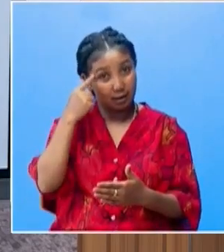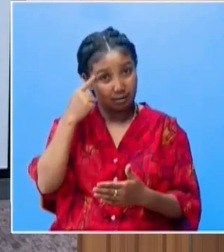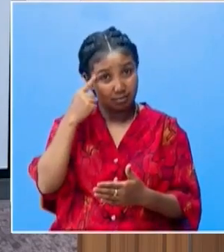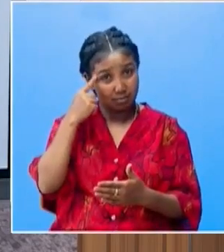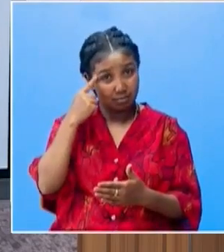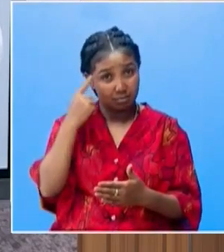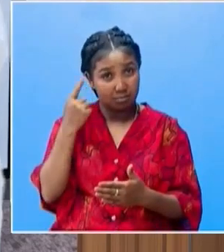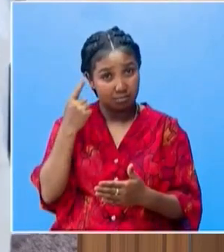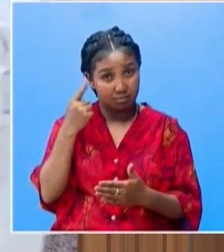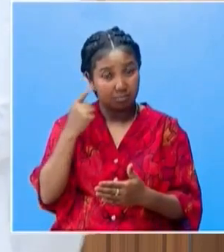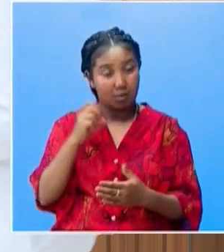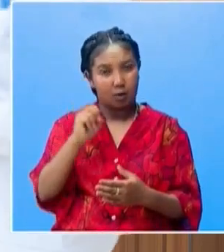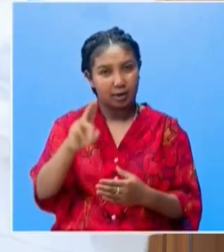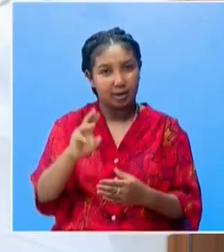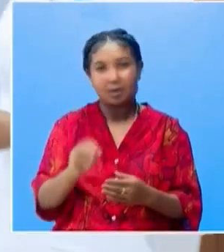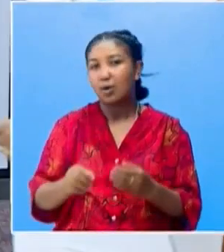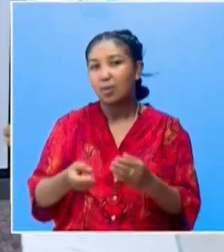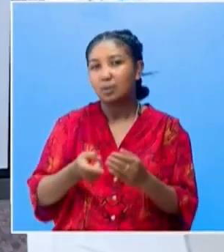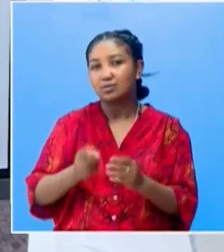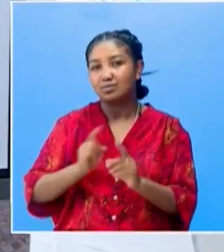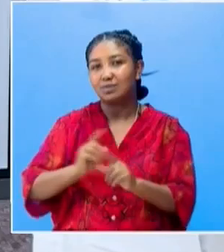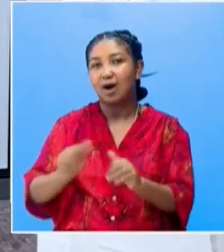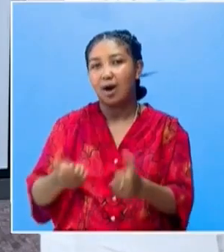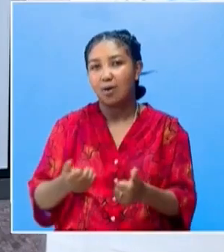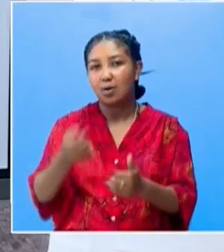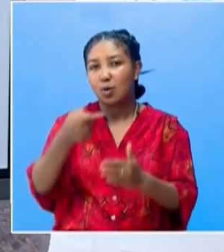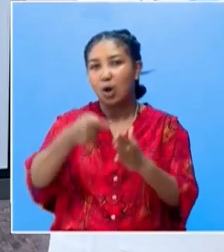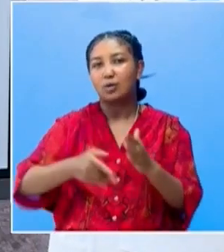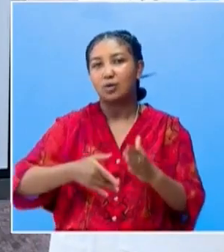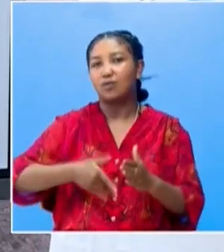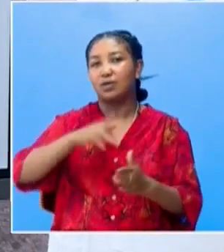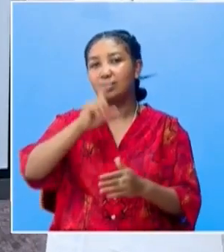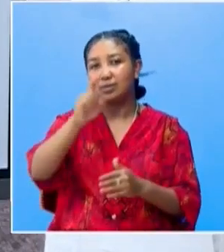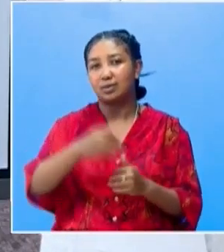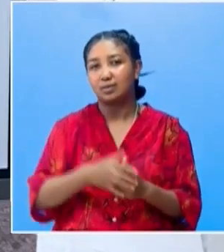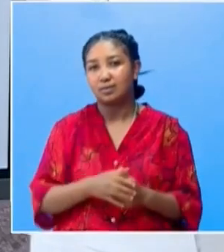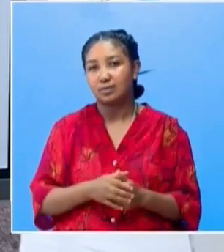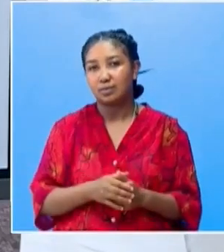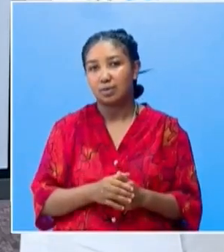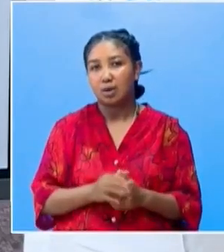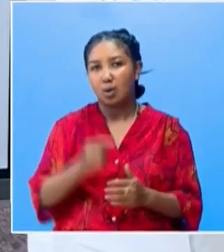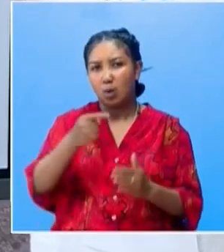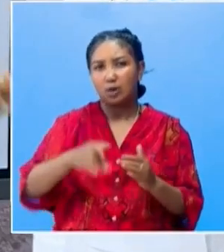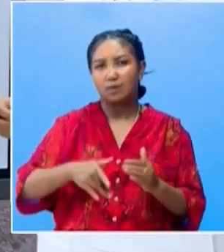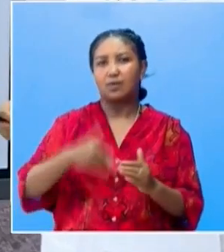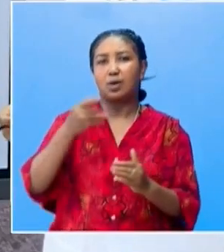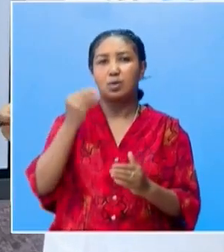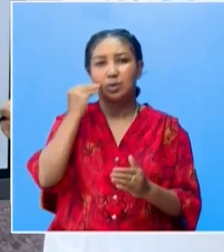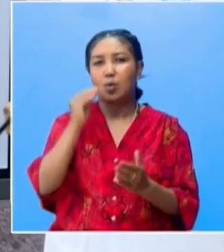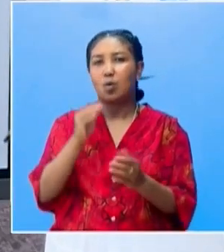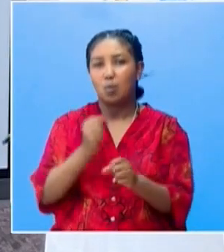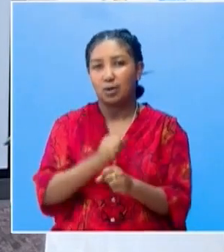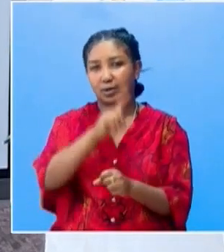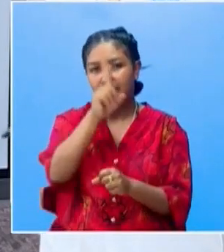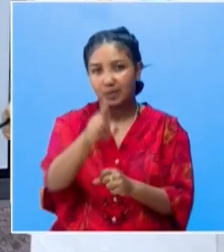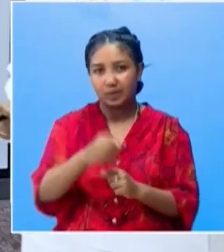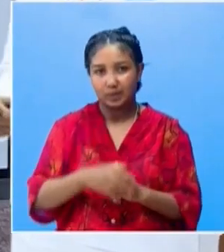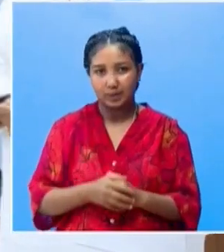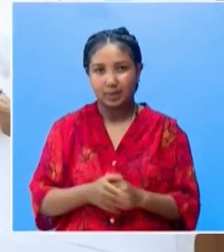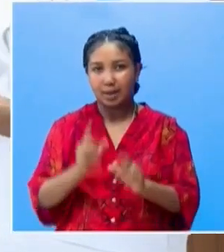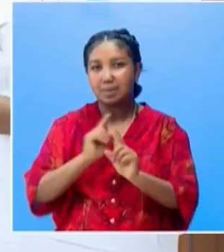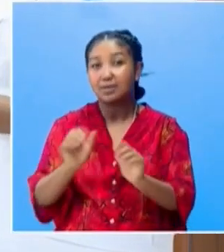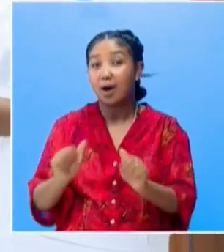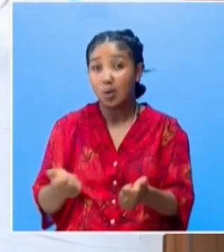good? Okay, how about this one? What do you feel? What do you feel about the homework? Yes, how do you